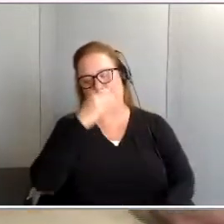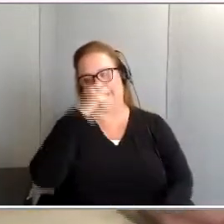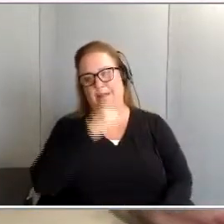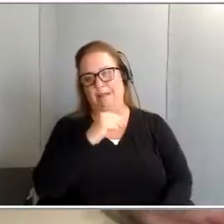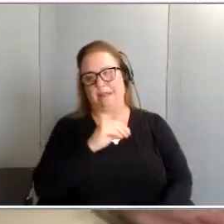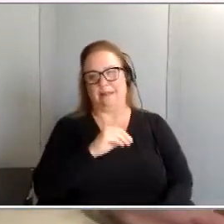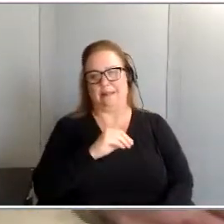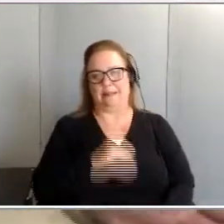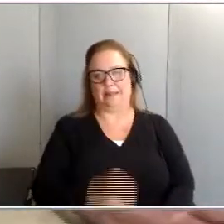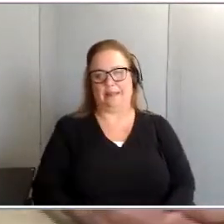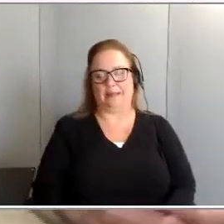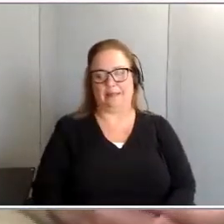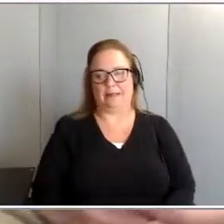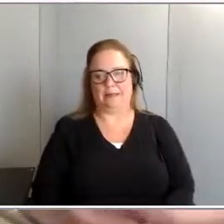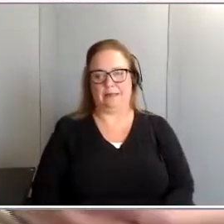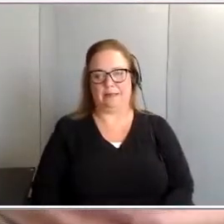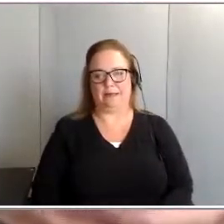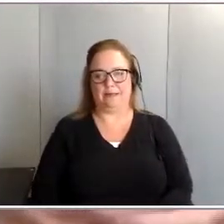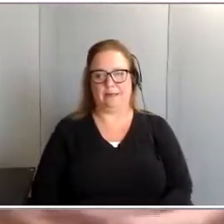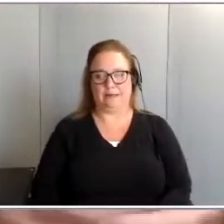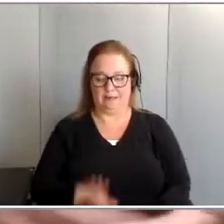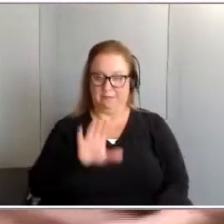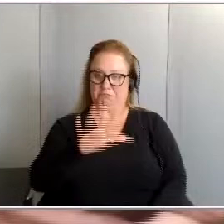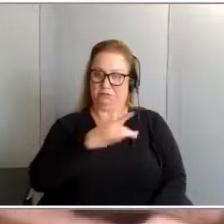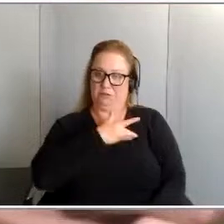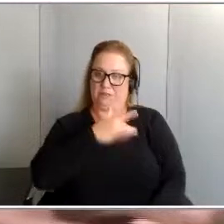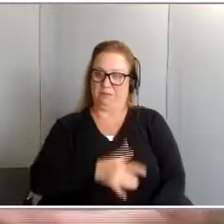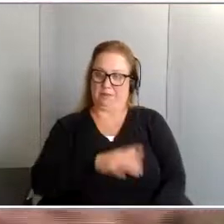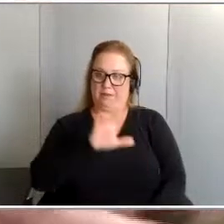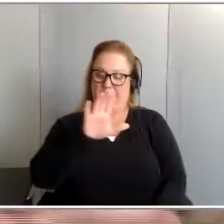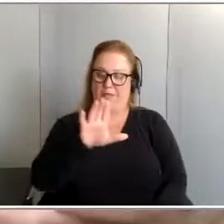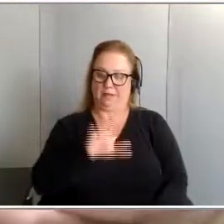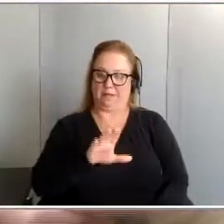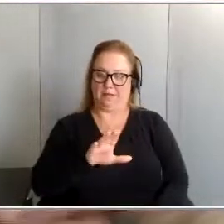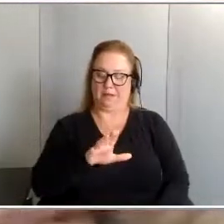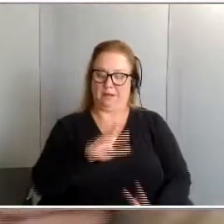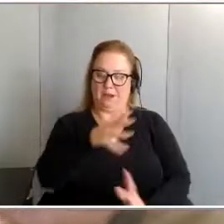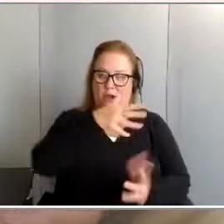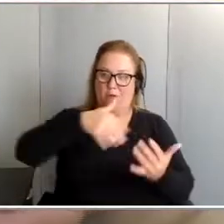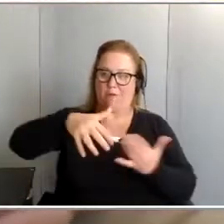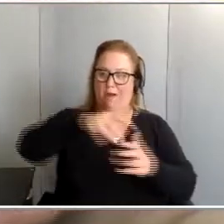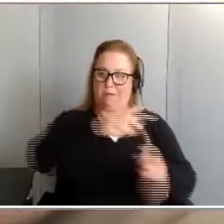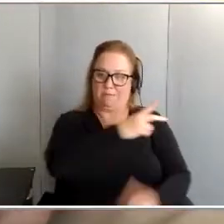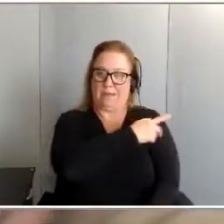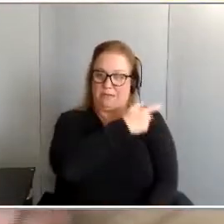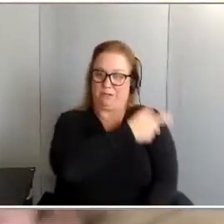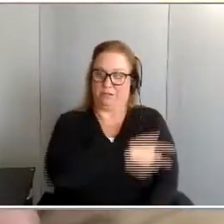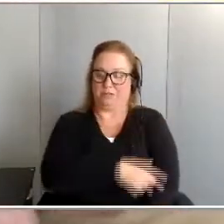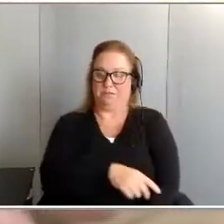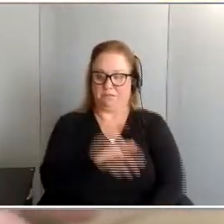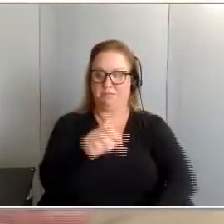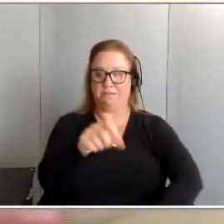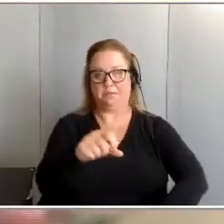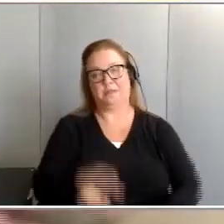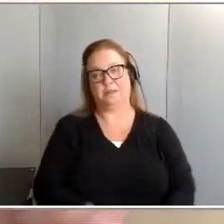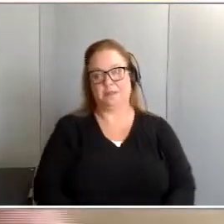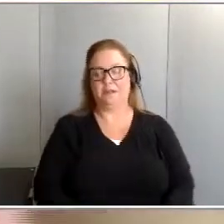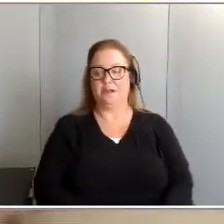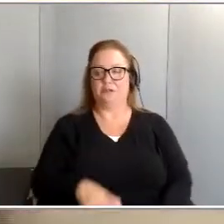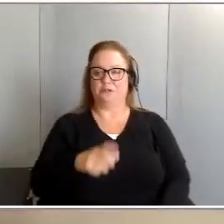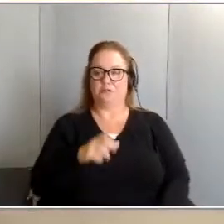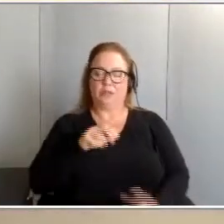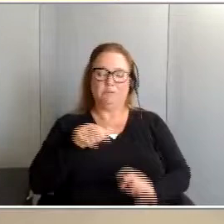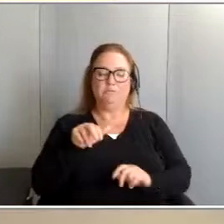little late. But is this how she acts when she's around patients all the time? Pretty much so. She cuddles a little bit. She moves